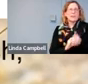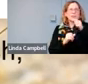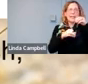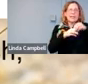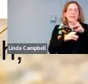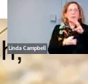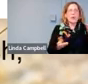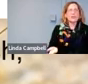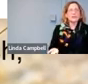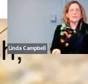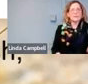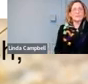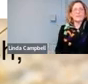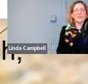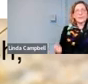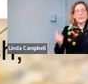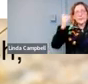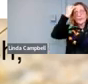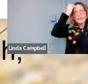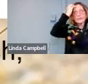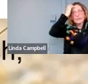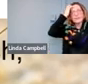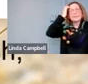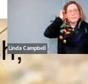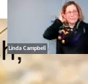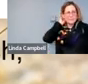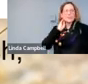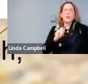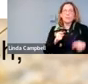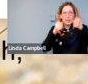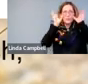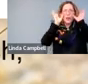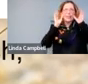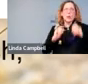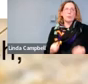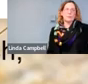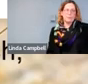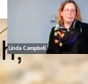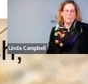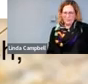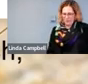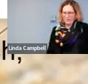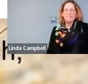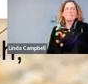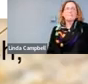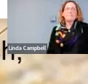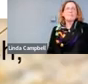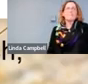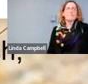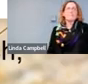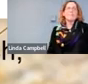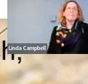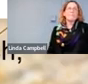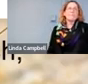trail. It wasn't even in the water, it was just going along a trail. So keep your eyes open.